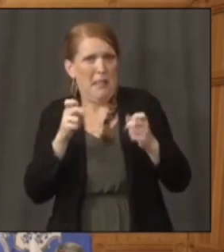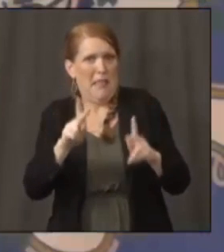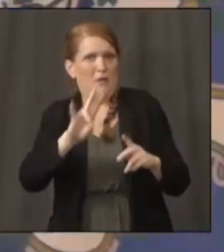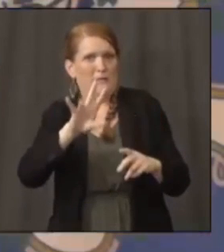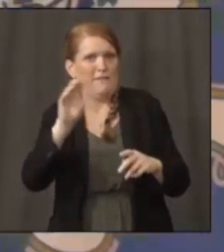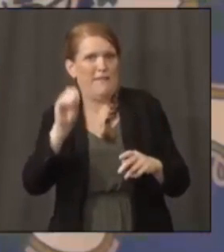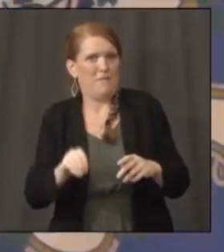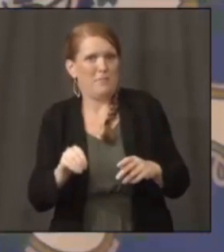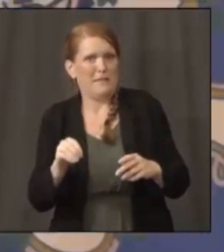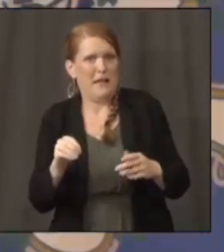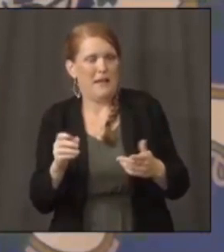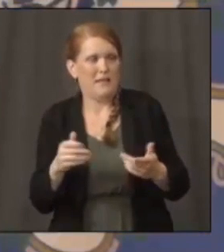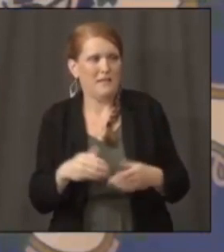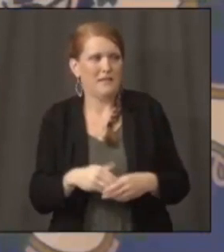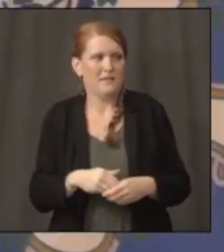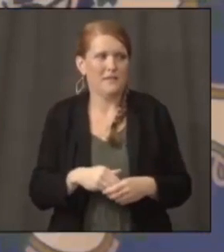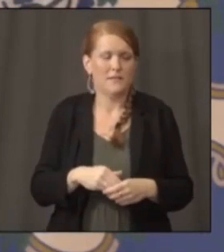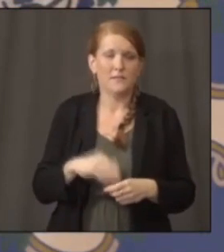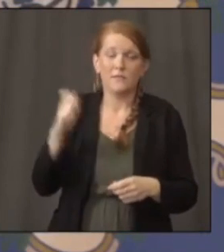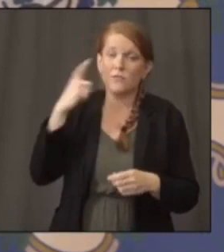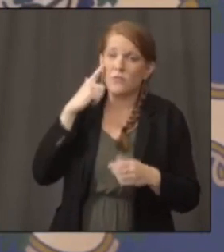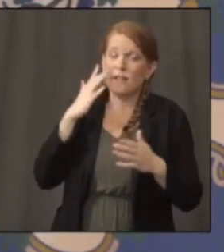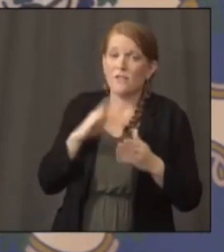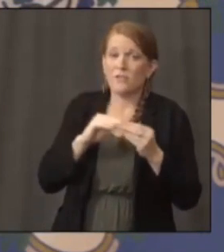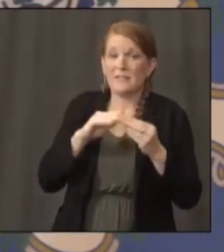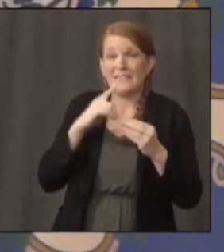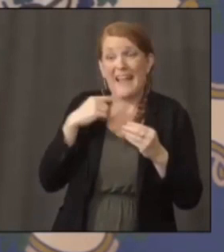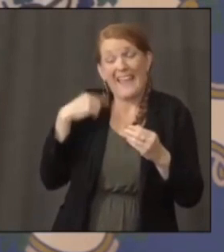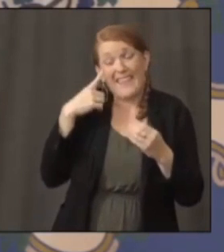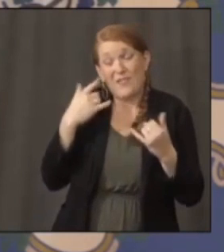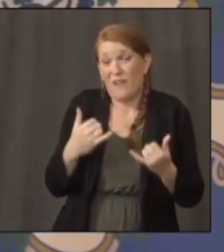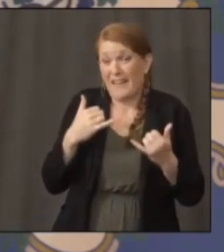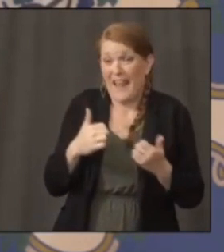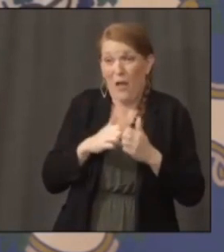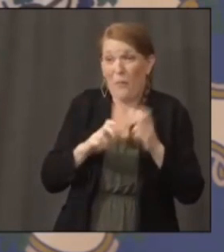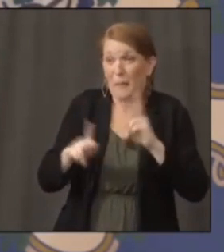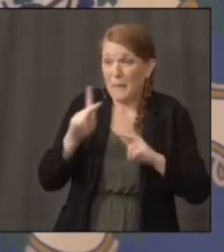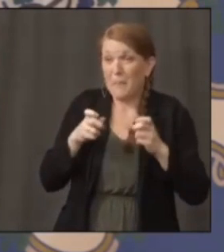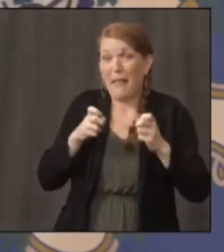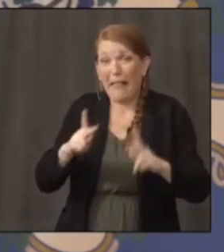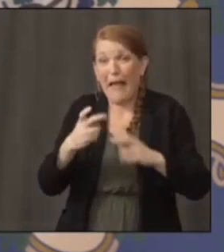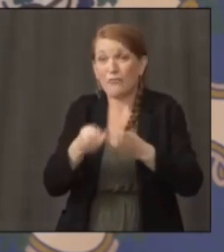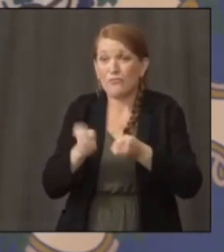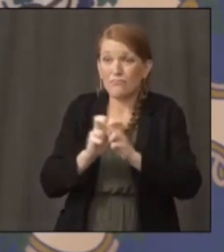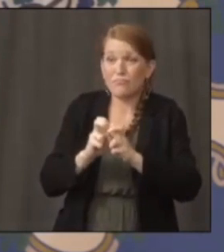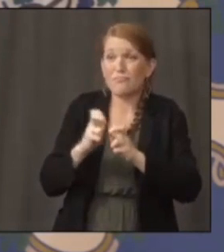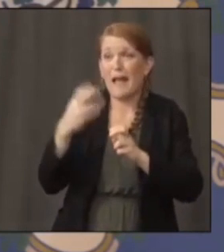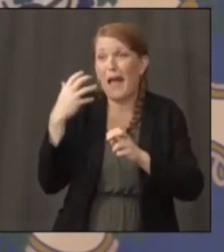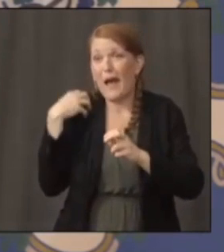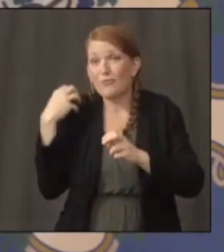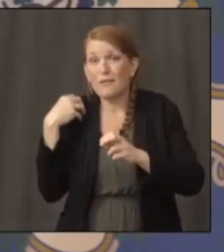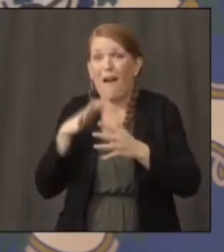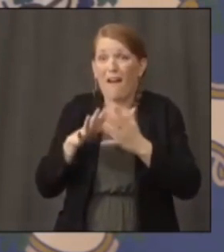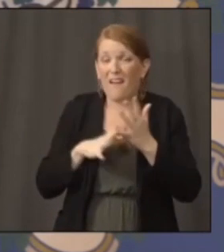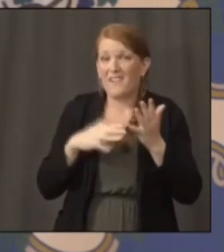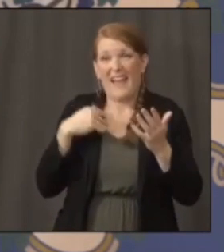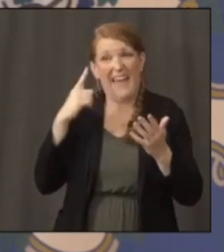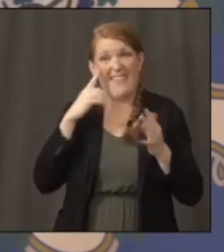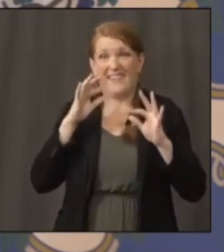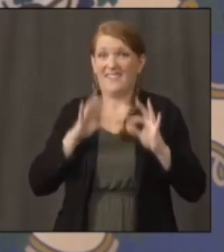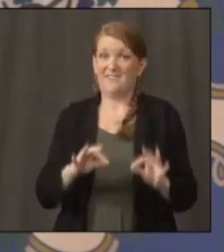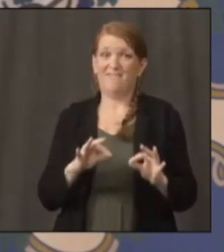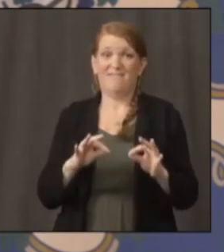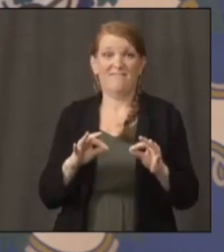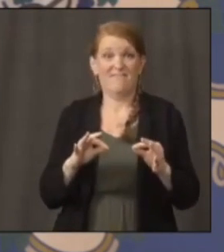I would say right now, with the outdoor dining, it's working very well. Every restaurant I've gone to, and I go to a lot because I like